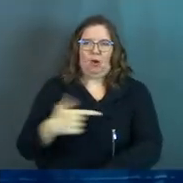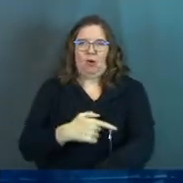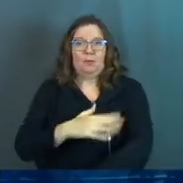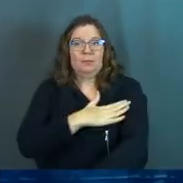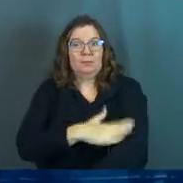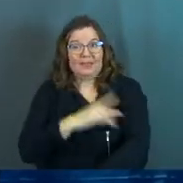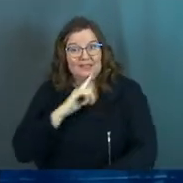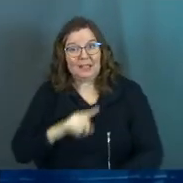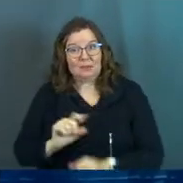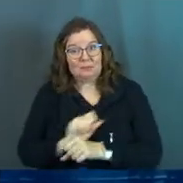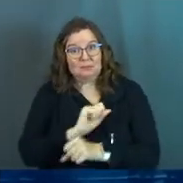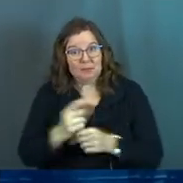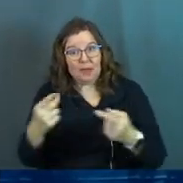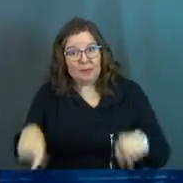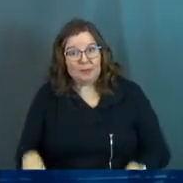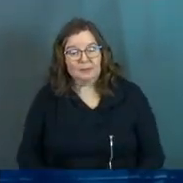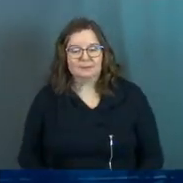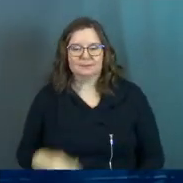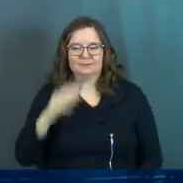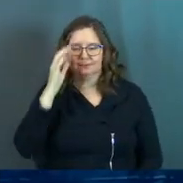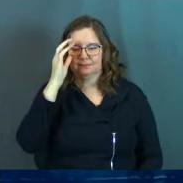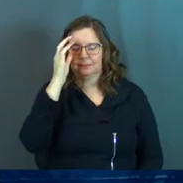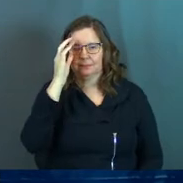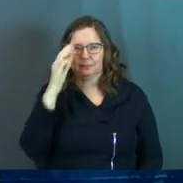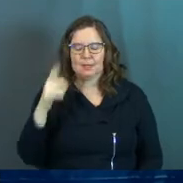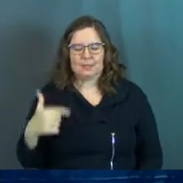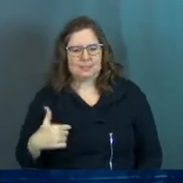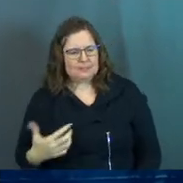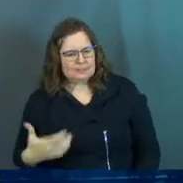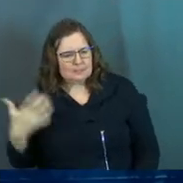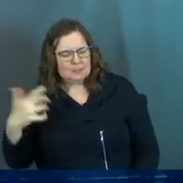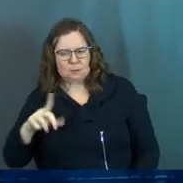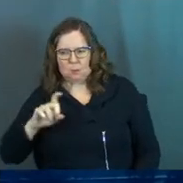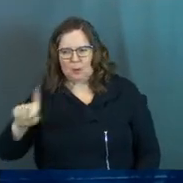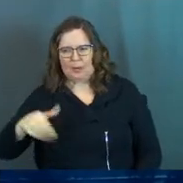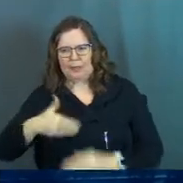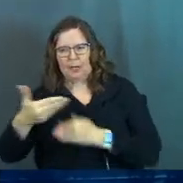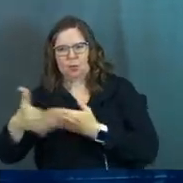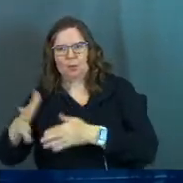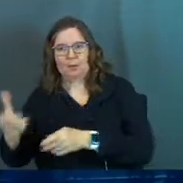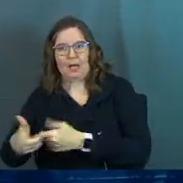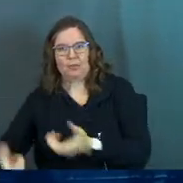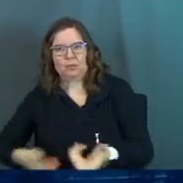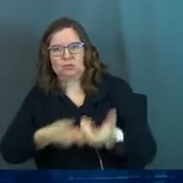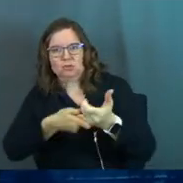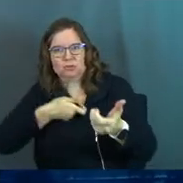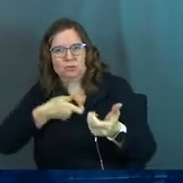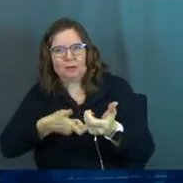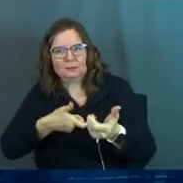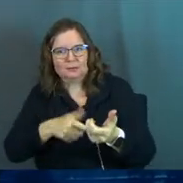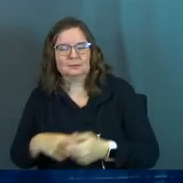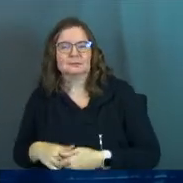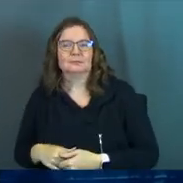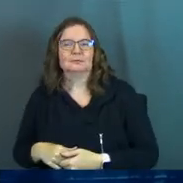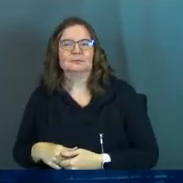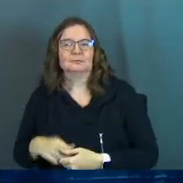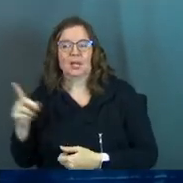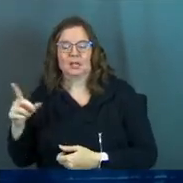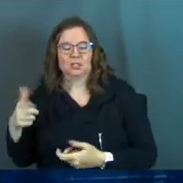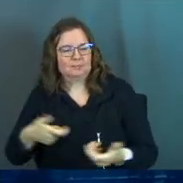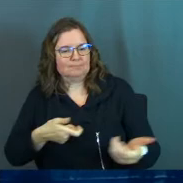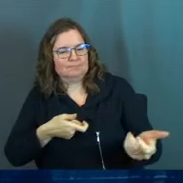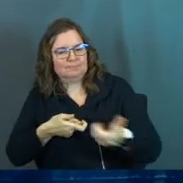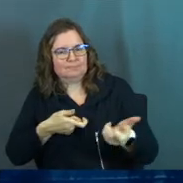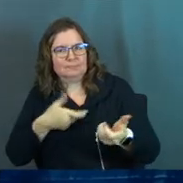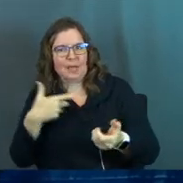This actually happened. Not to be outdone, she went into the next room, got the shotgun, and she